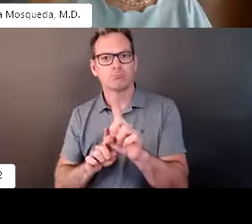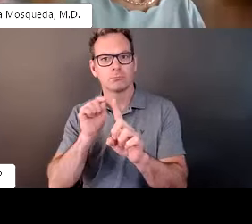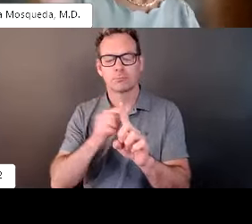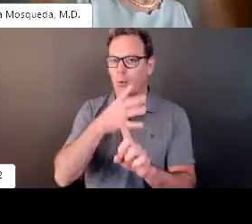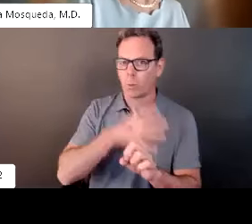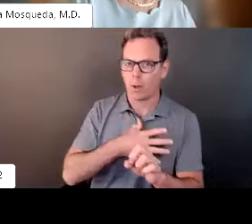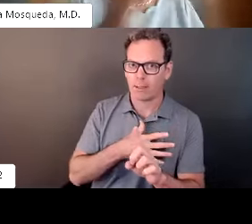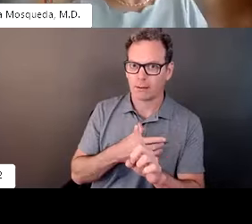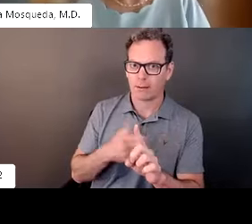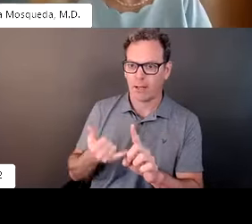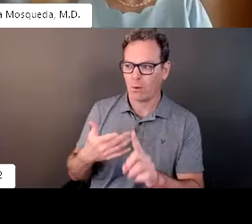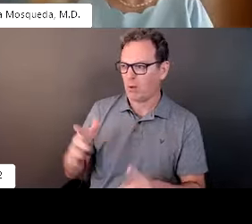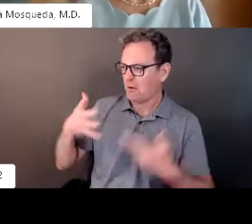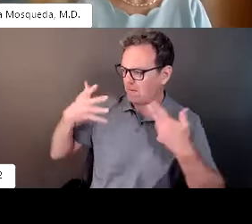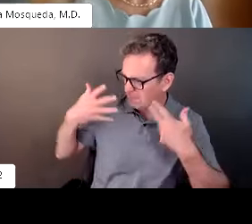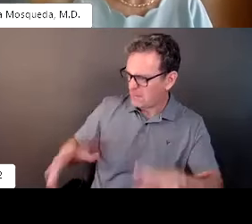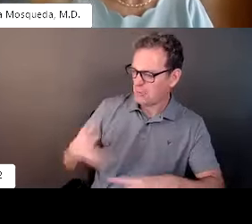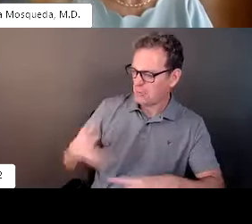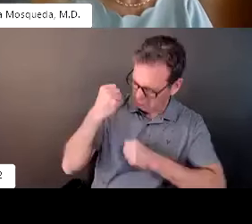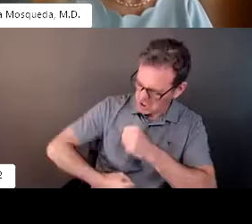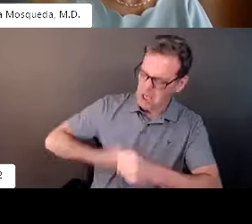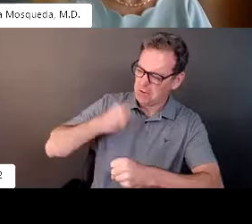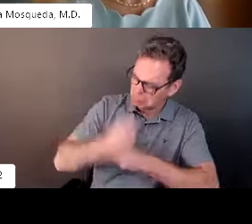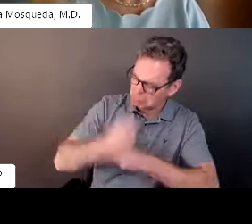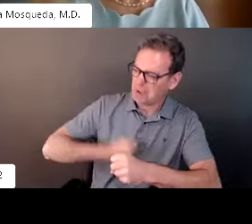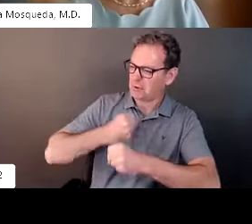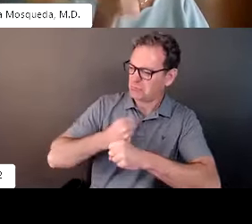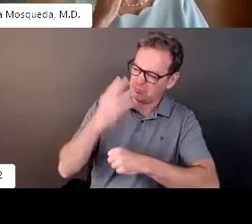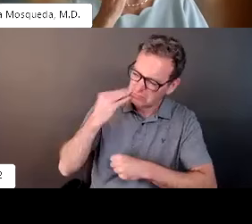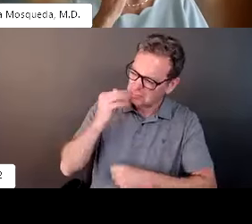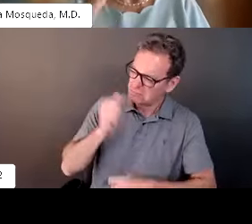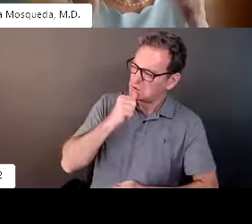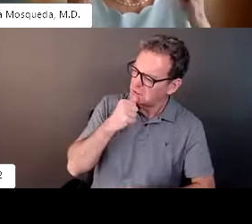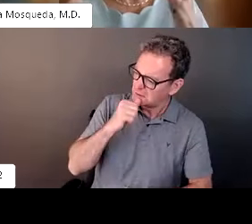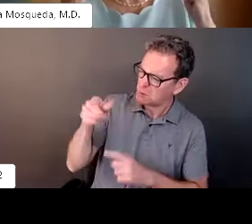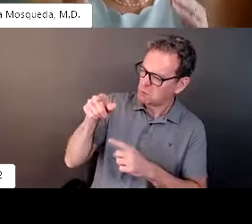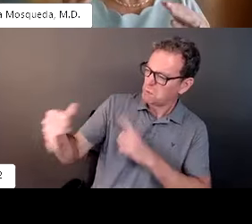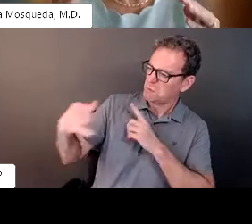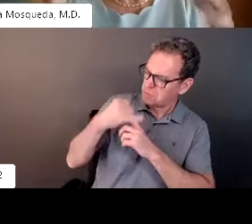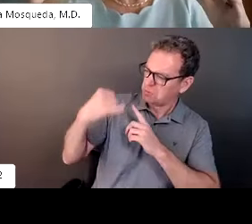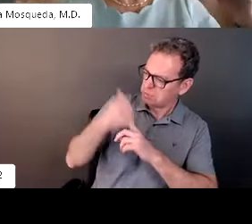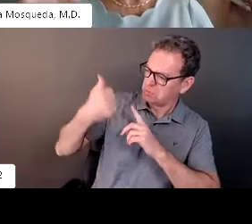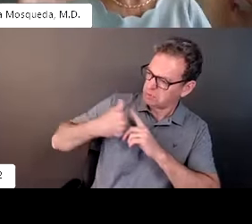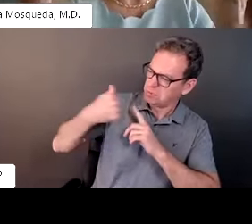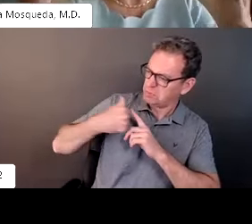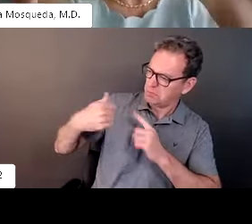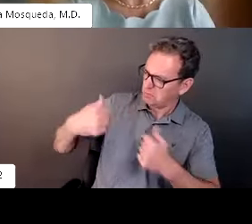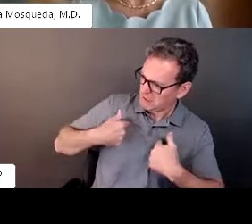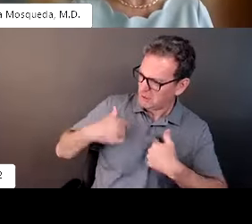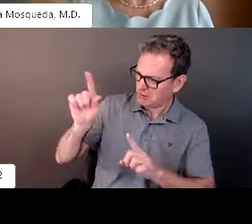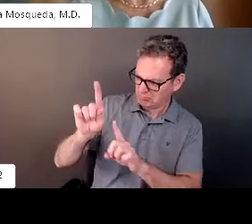horrible, but we're still not going to let the other person get abused. So this shifting power dynamics and a